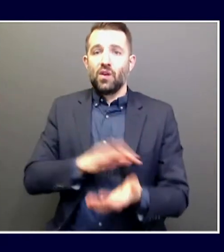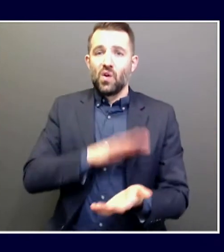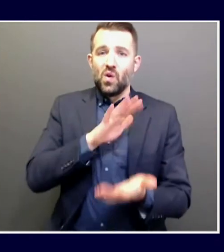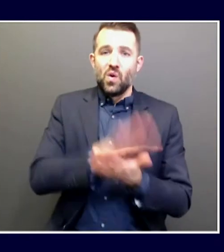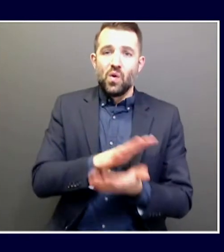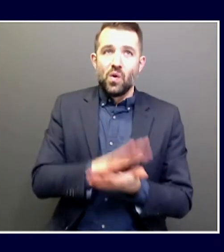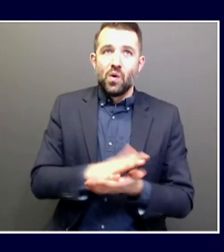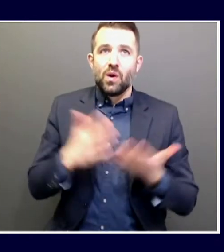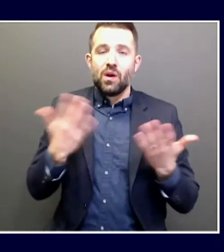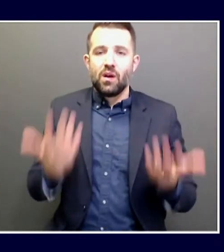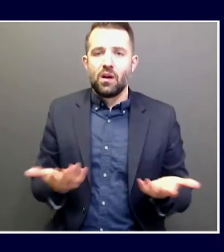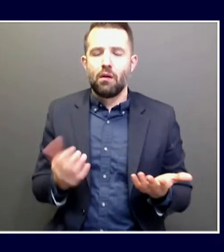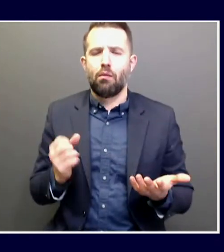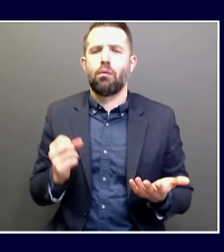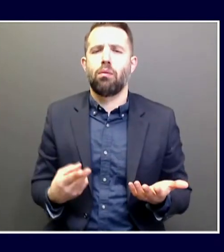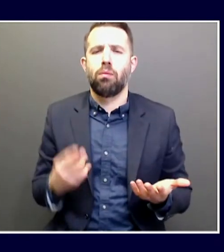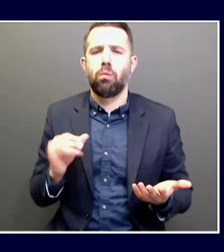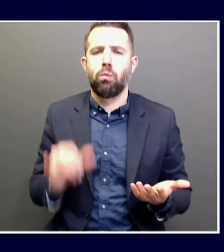Question from a reader.